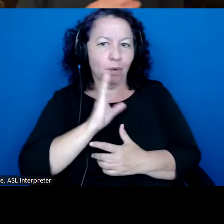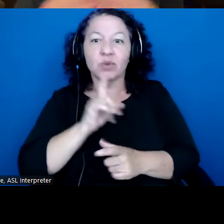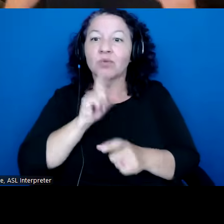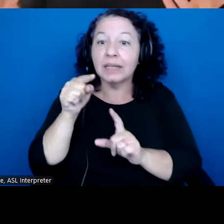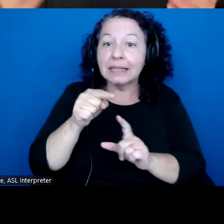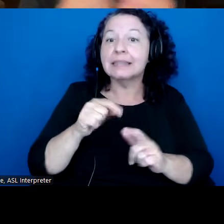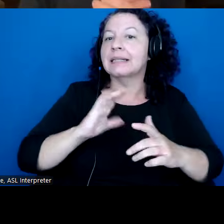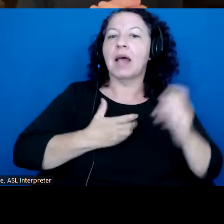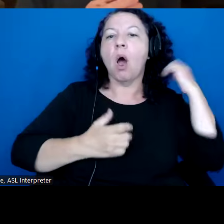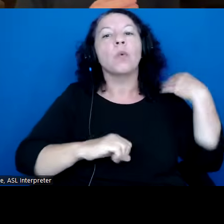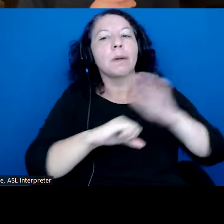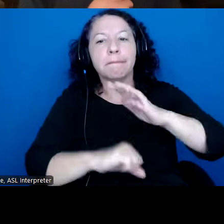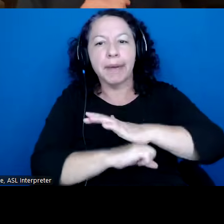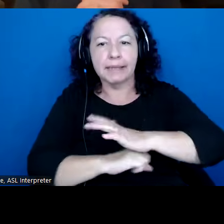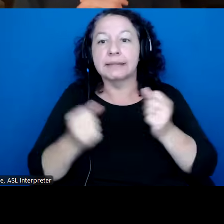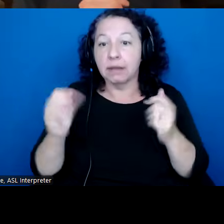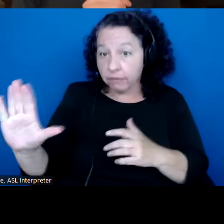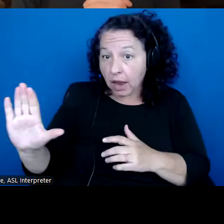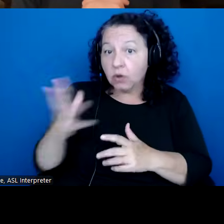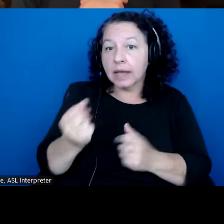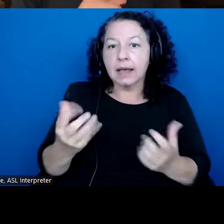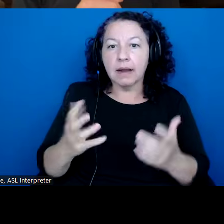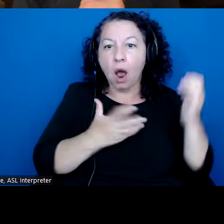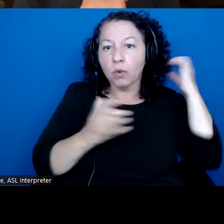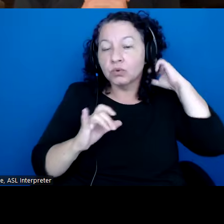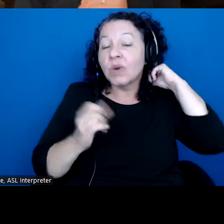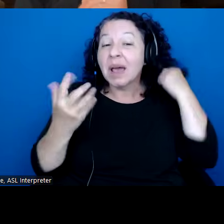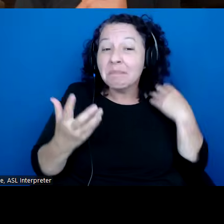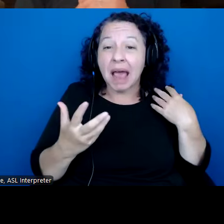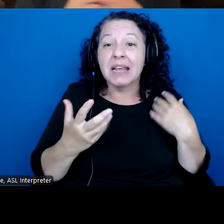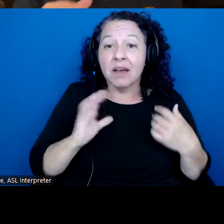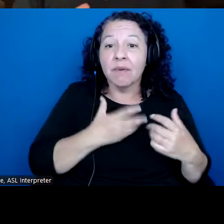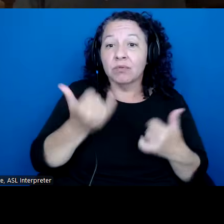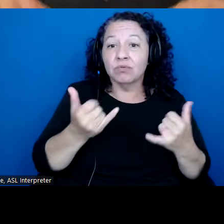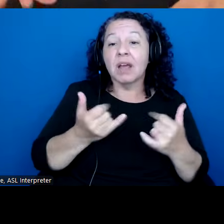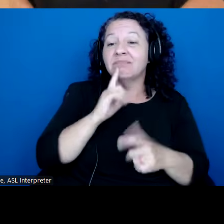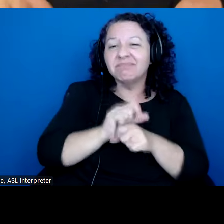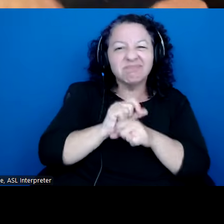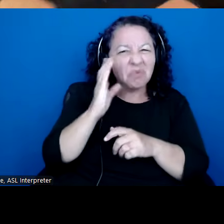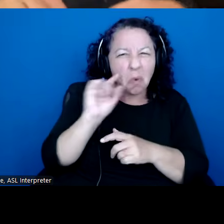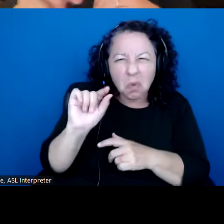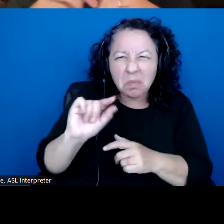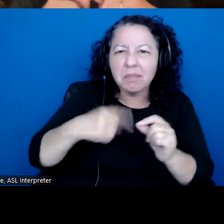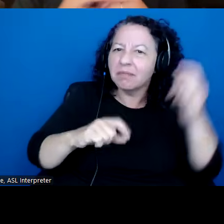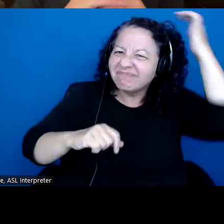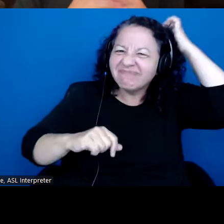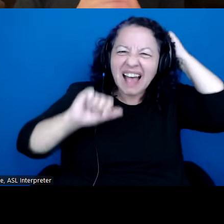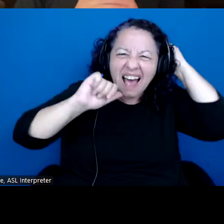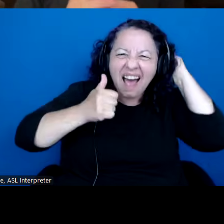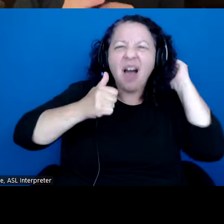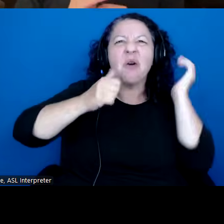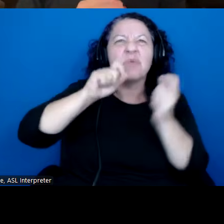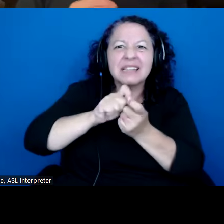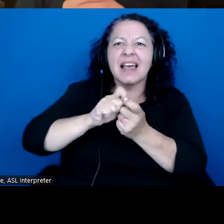of their beers and many of our beers today. But we actually know relatively little about exactly how they were going about